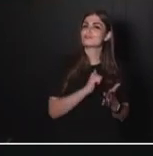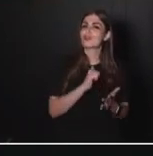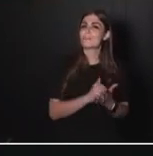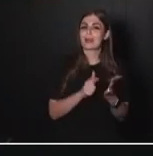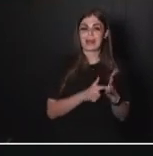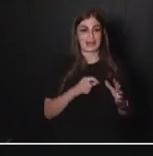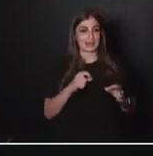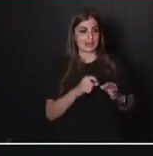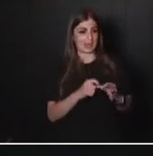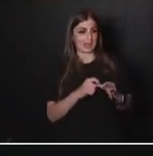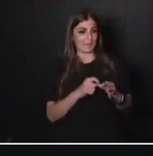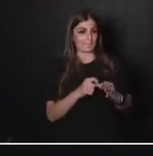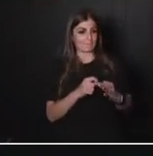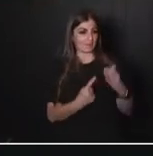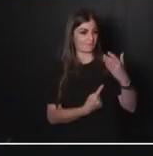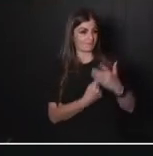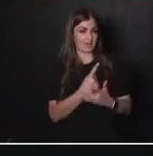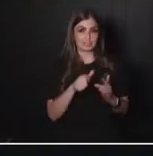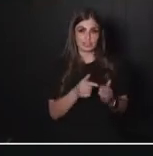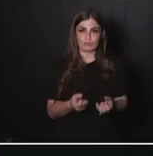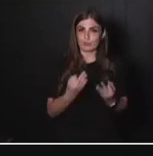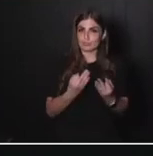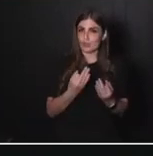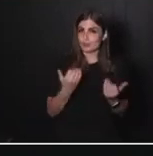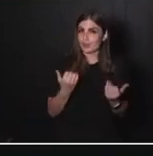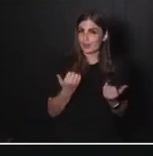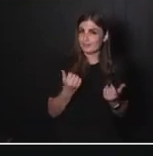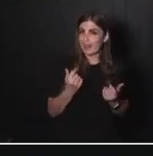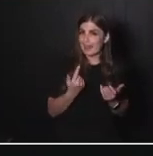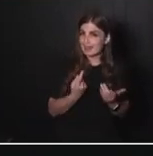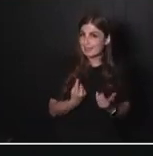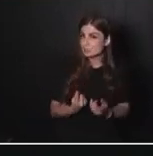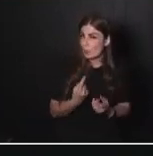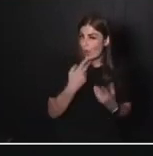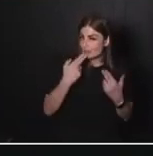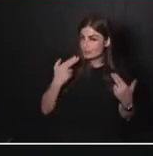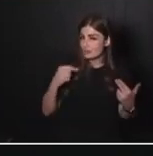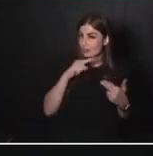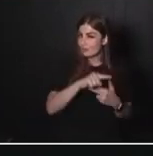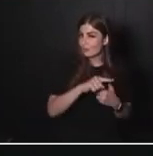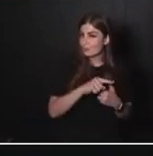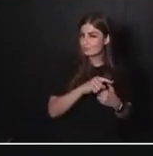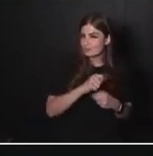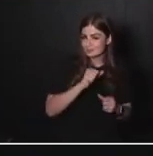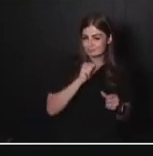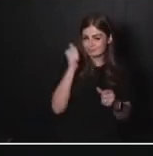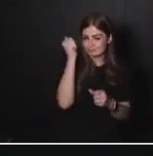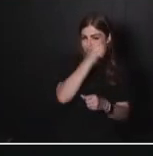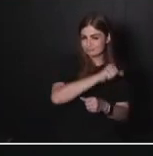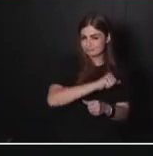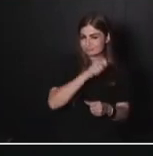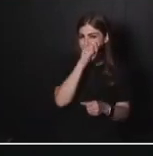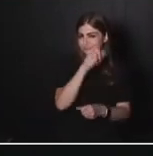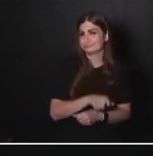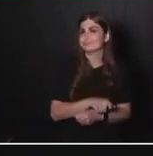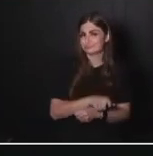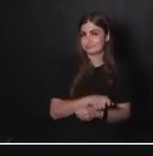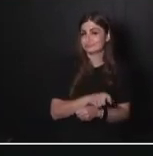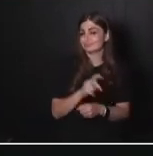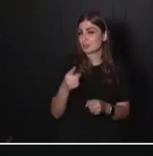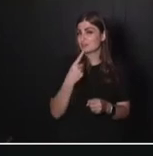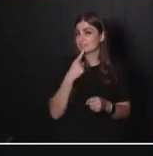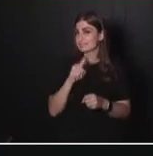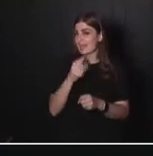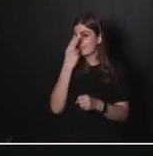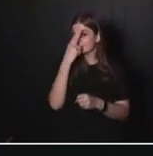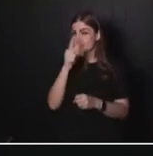function if we don't have at least one song from this legend. I don't need to mention his name because not only do you